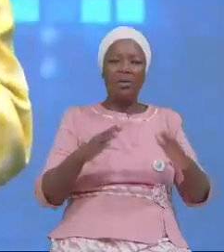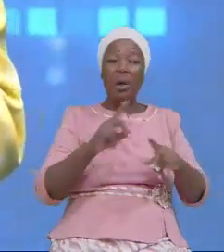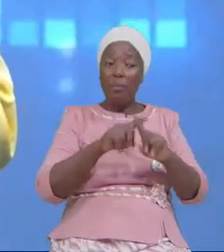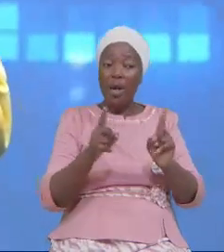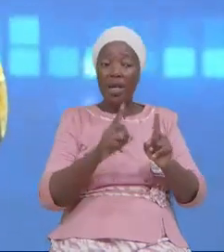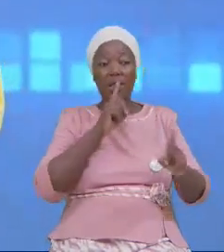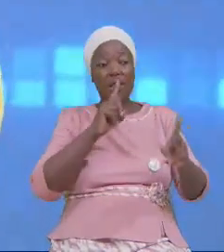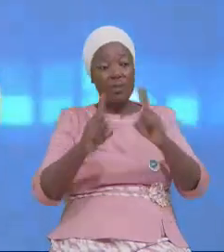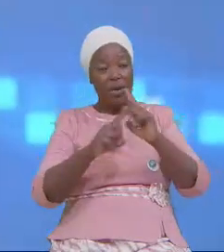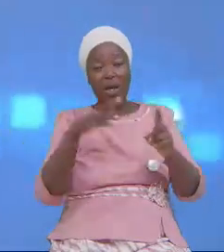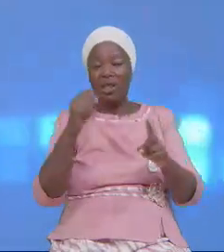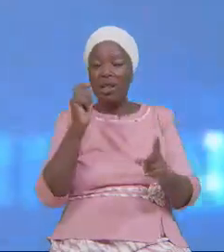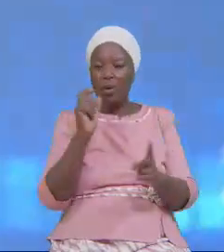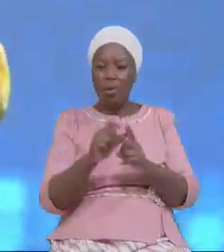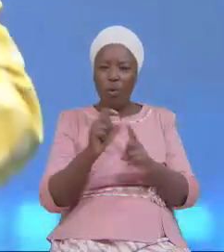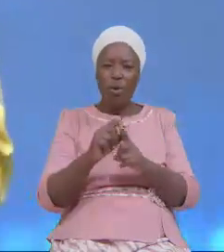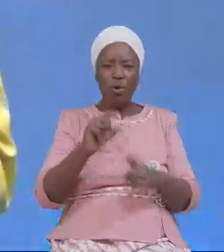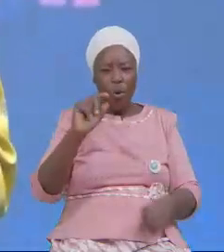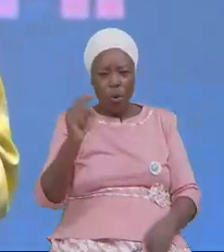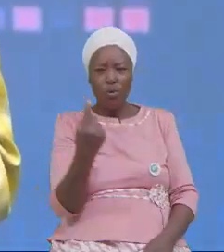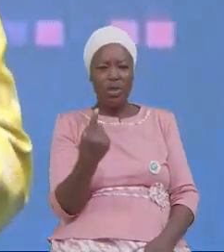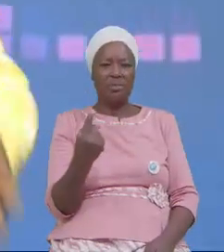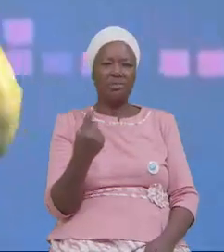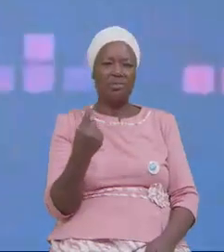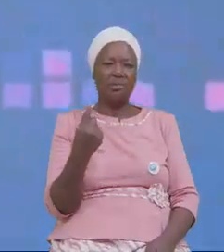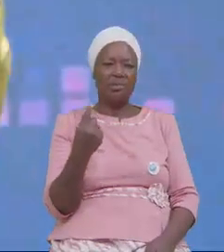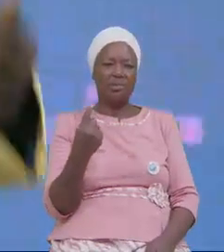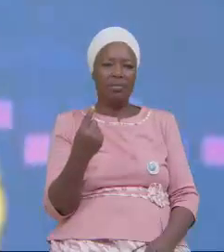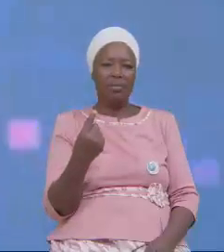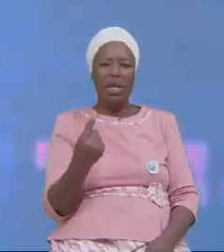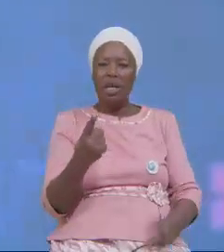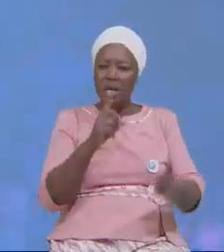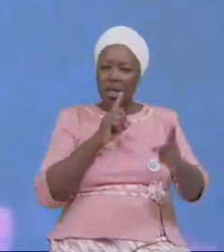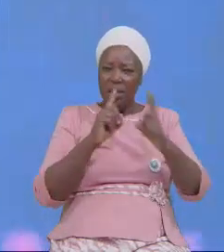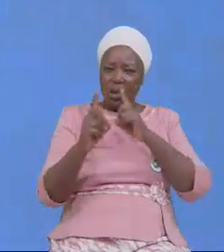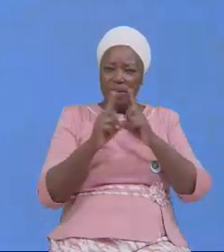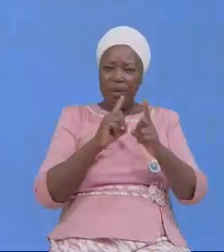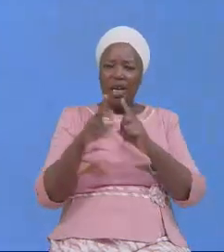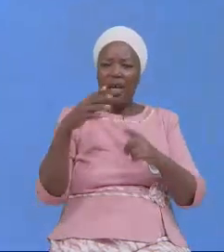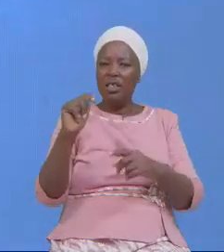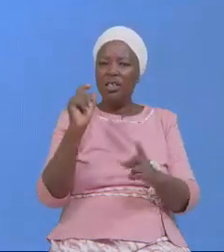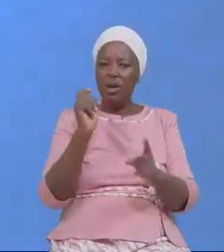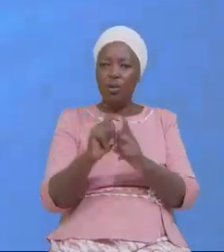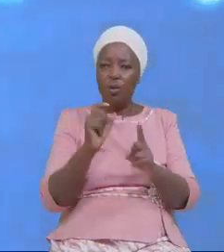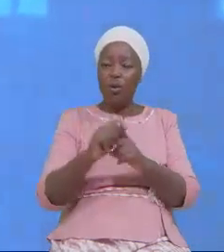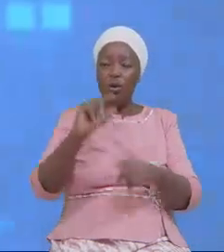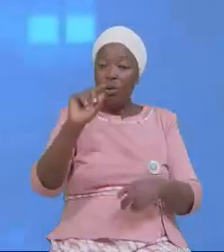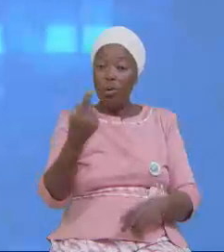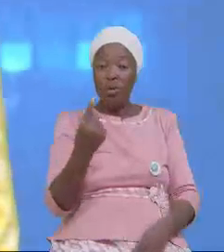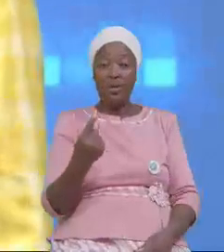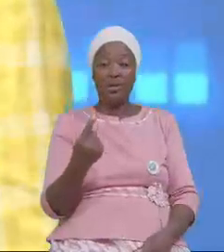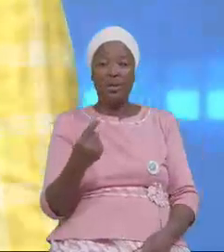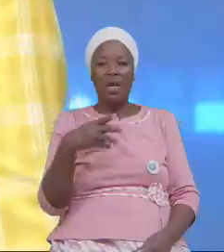speak the word only. Speak the word only. The word